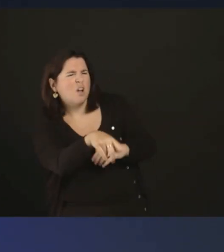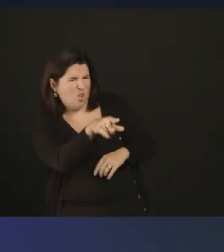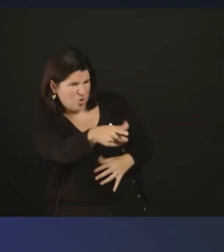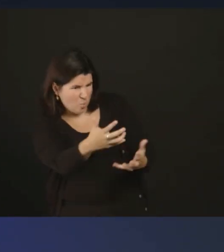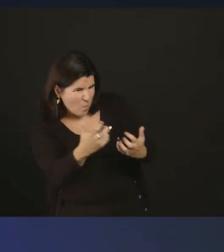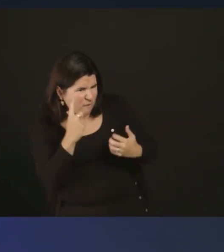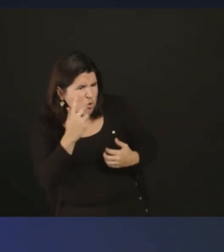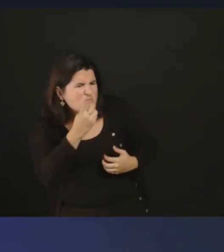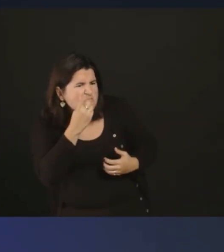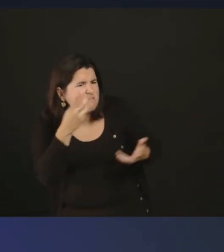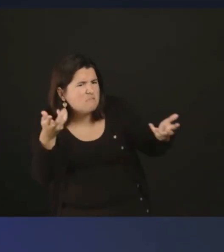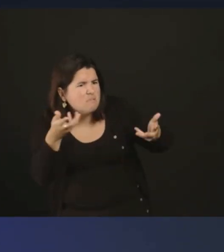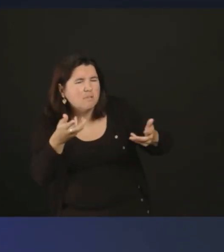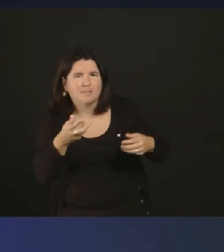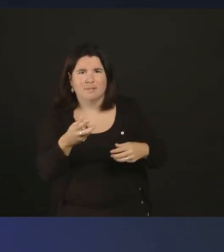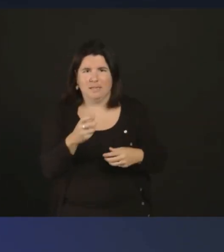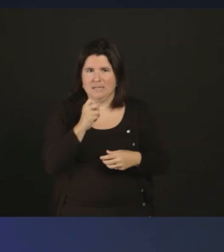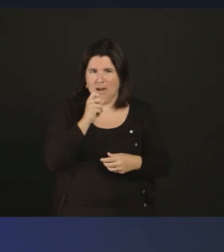do this winter.